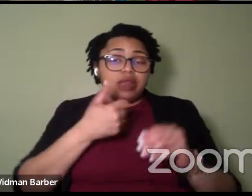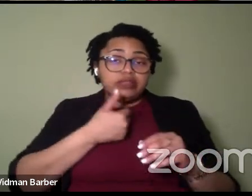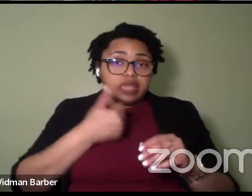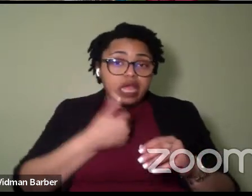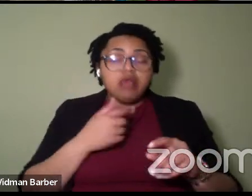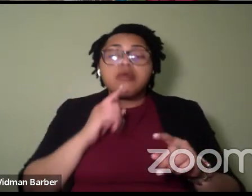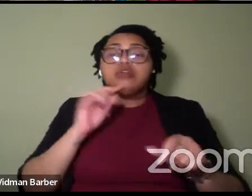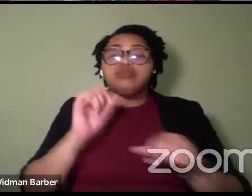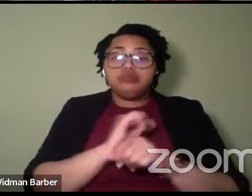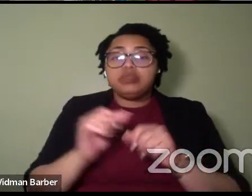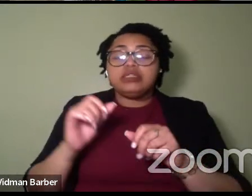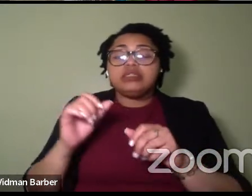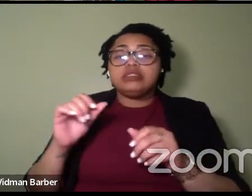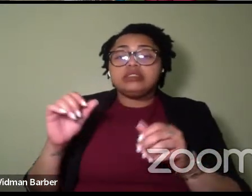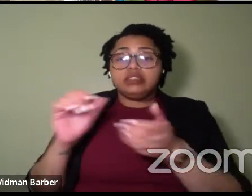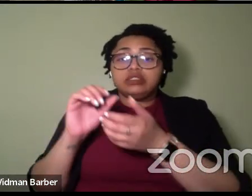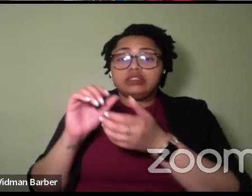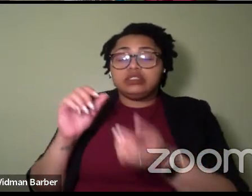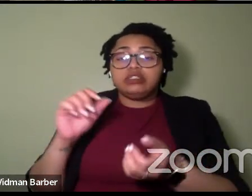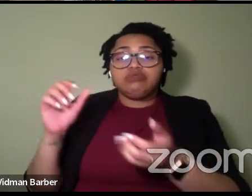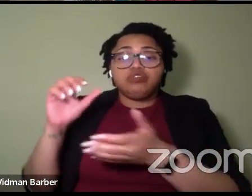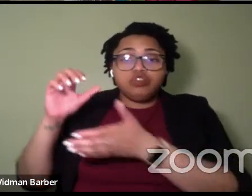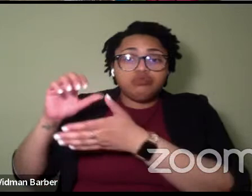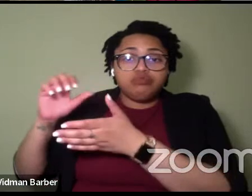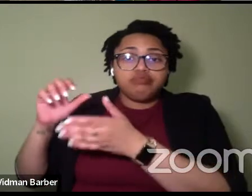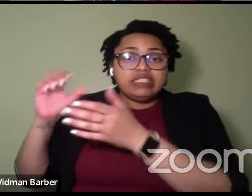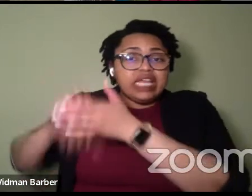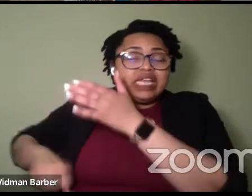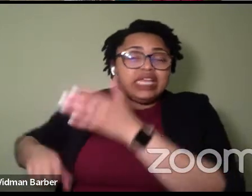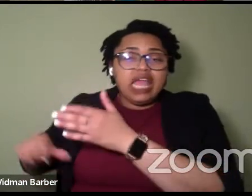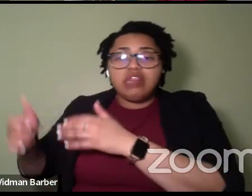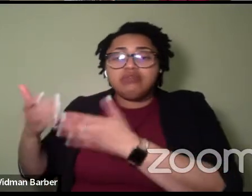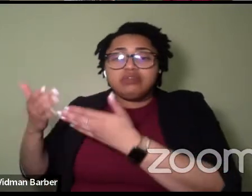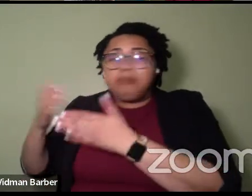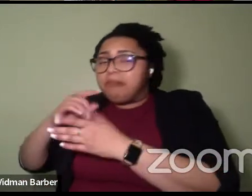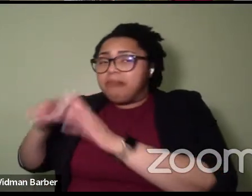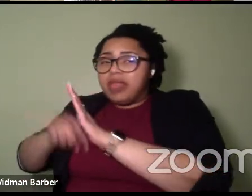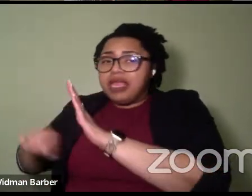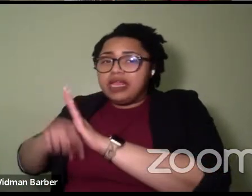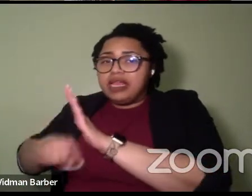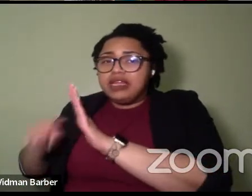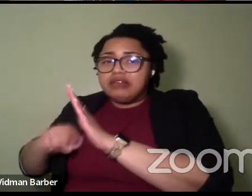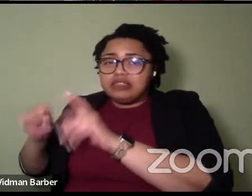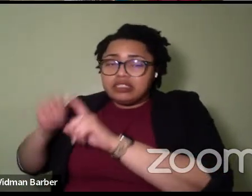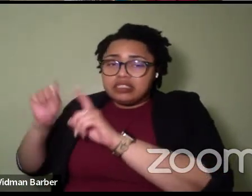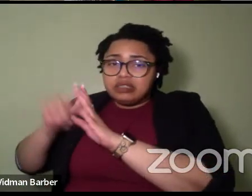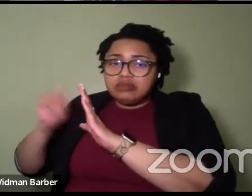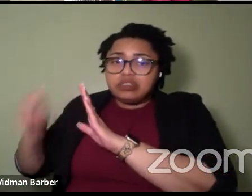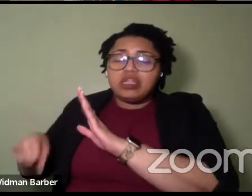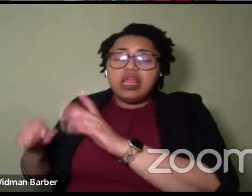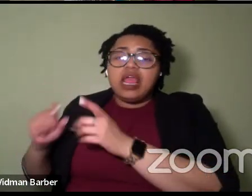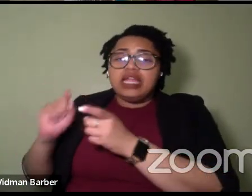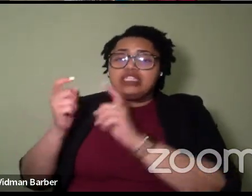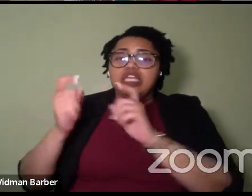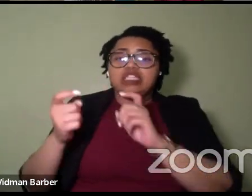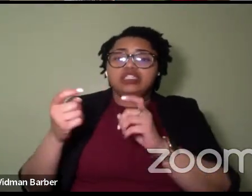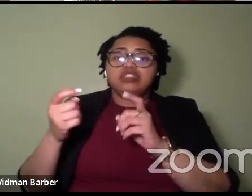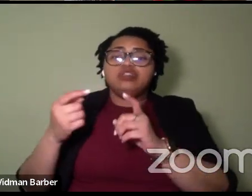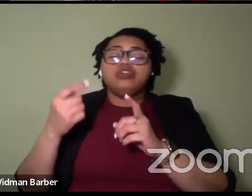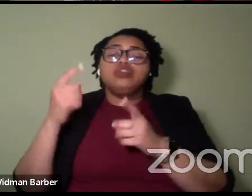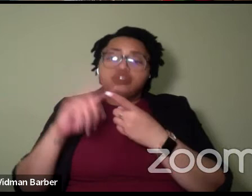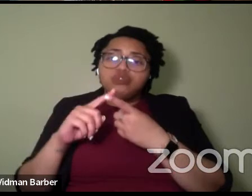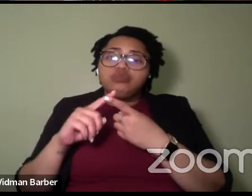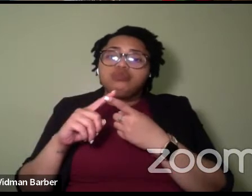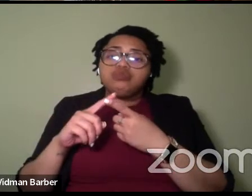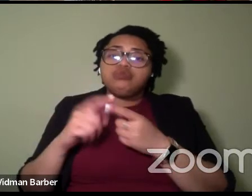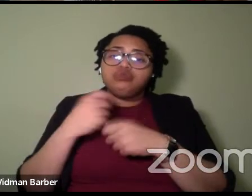the truth, we can't walk to the truth. We can't build the truth. We can't live in the truth. So I'm going to die a truth teller because we have